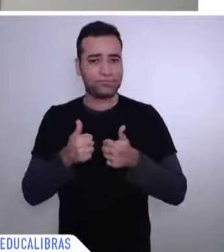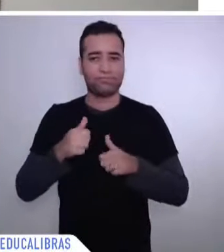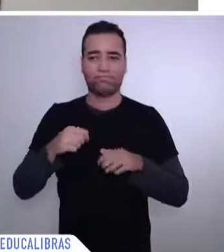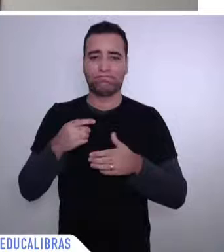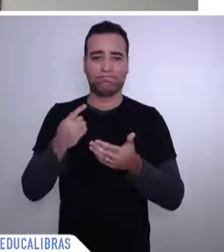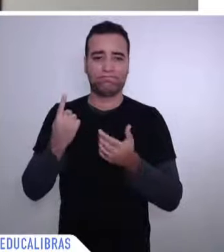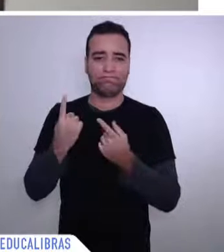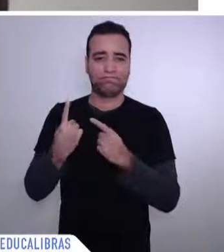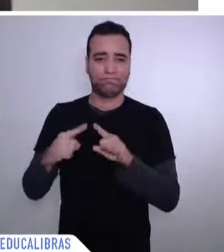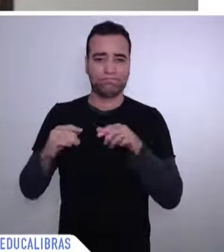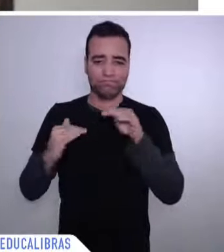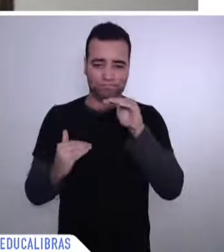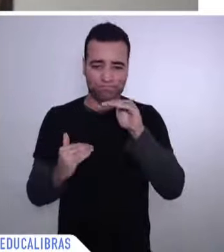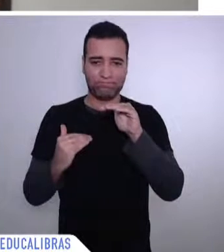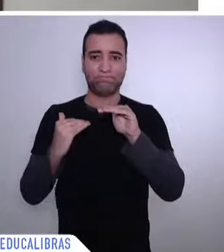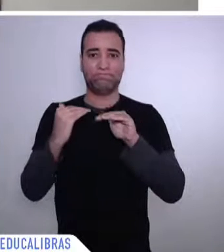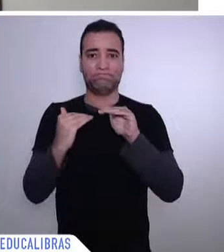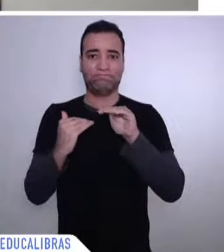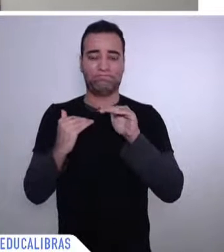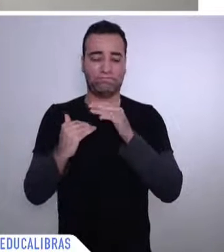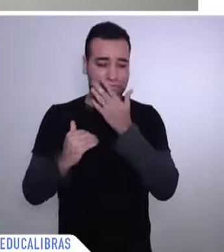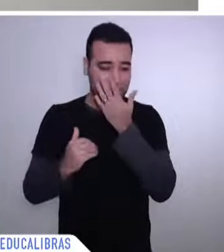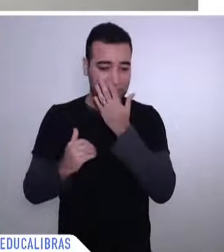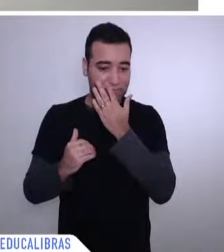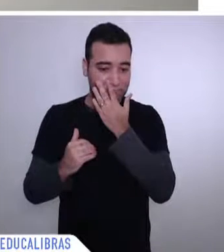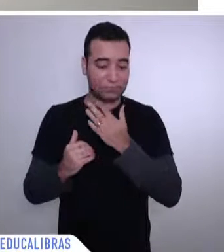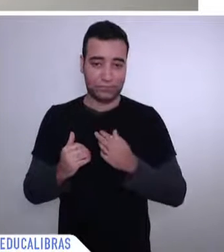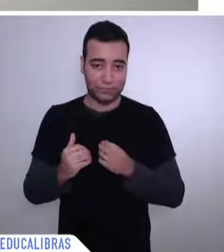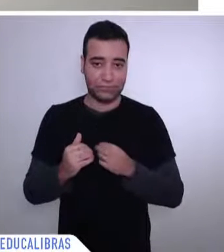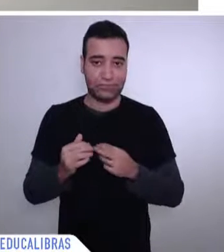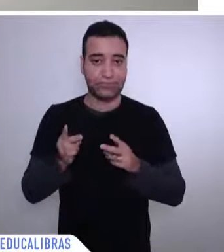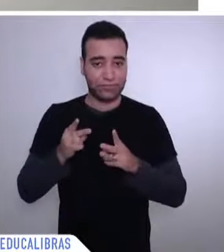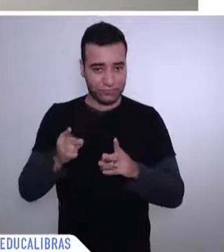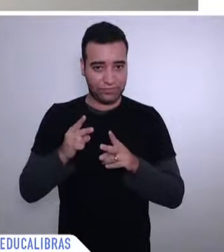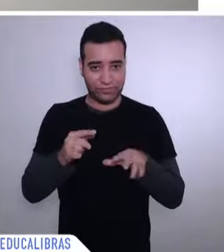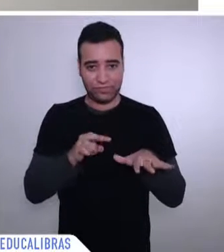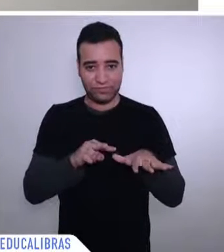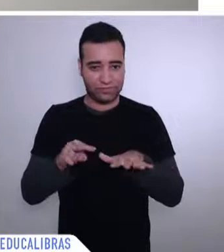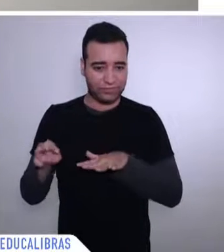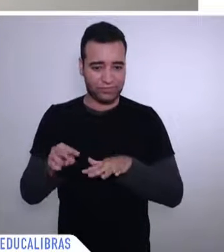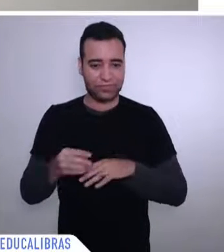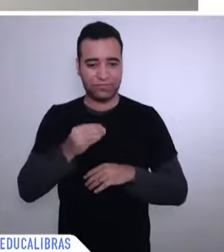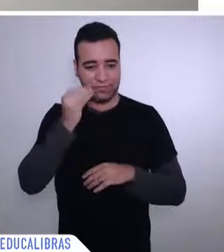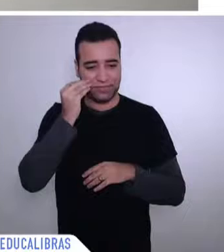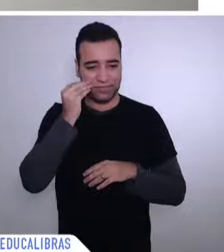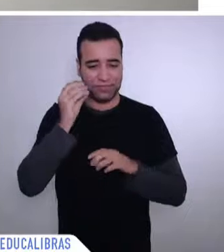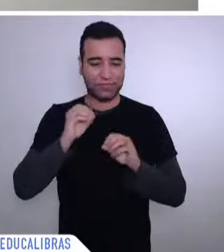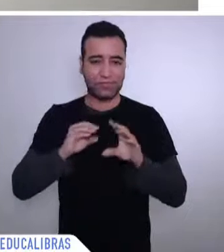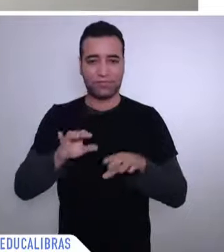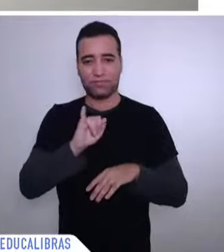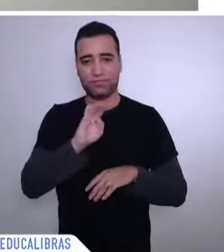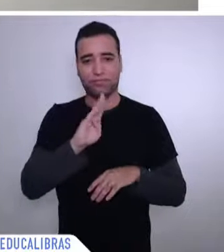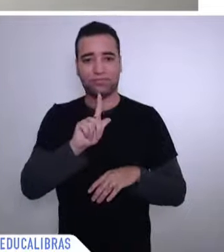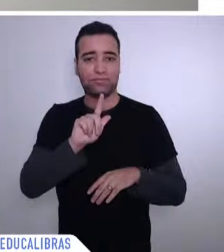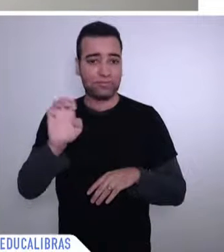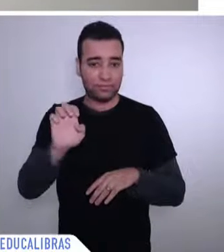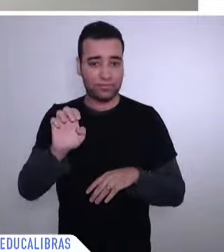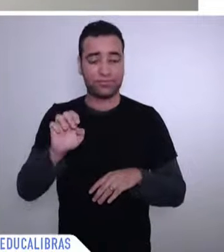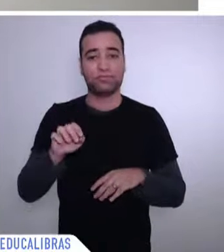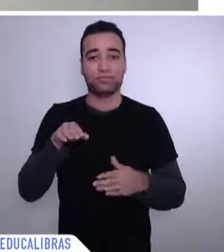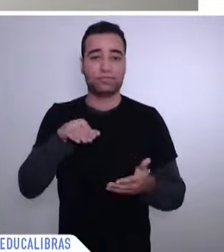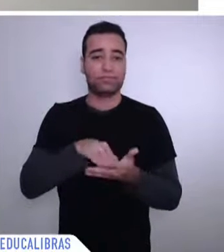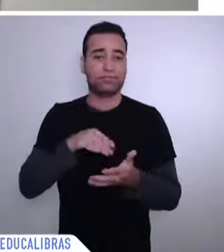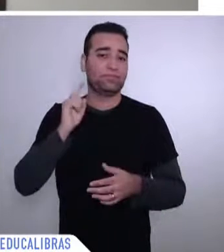And the fight for inequality. According to the National Household Sample Survey